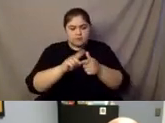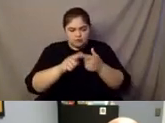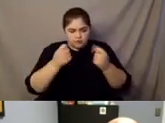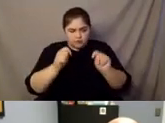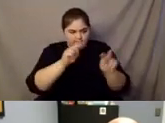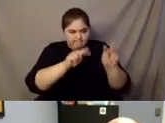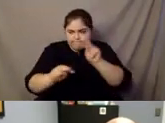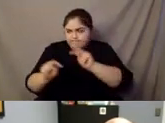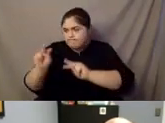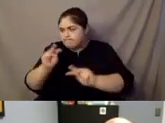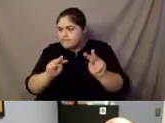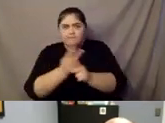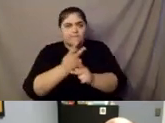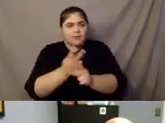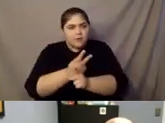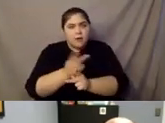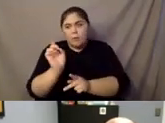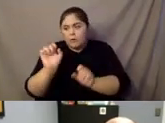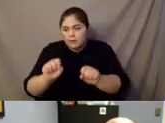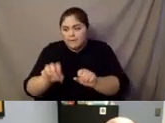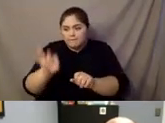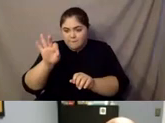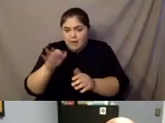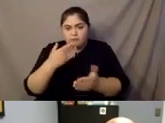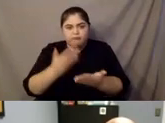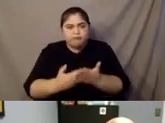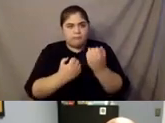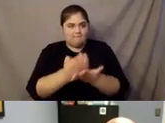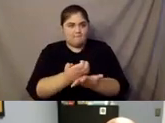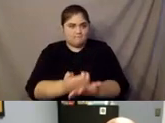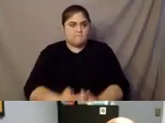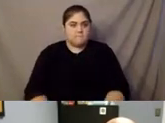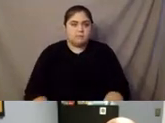can look to get that substantiation. Next slide, Lori.